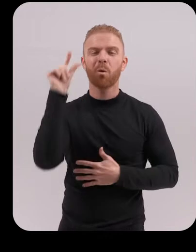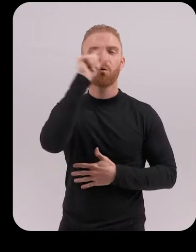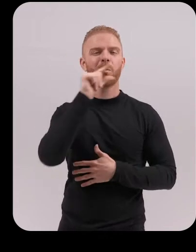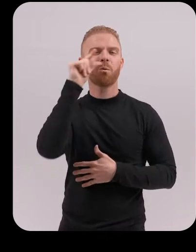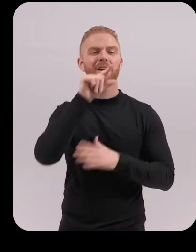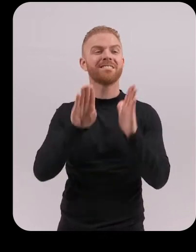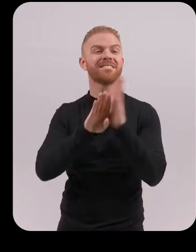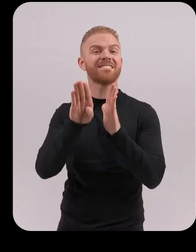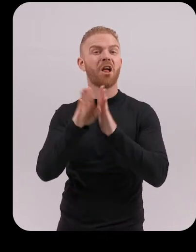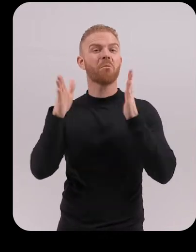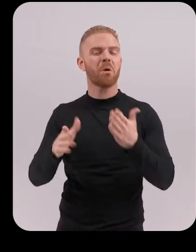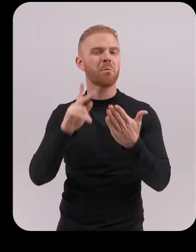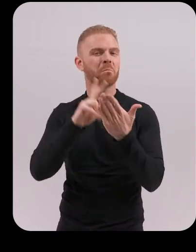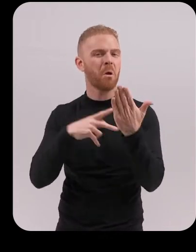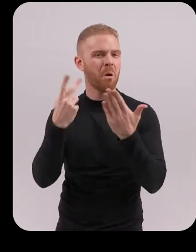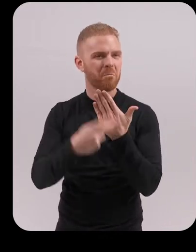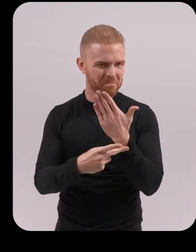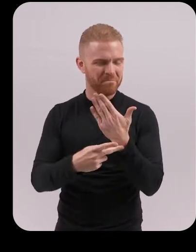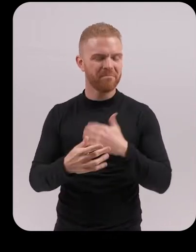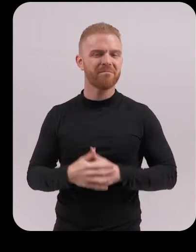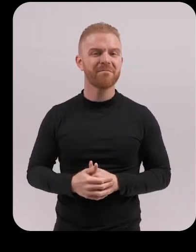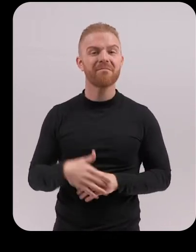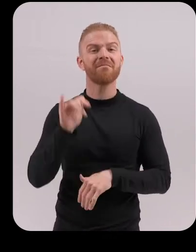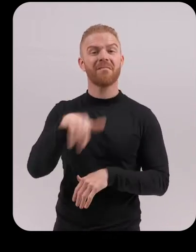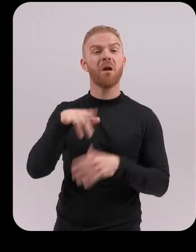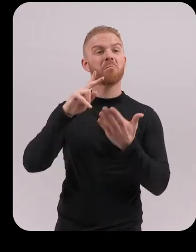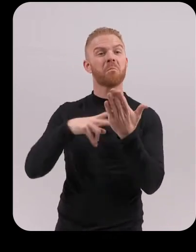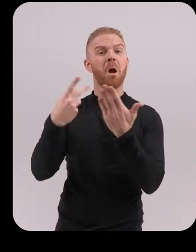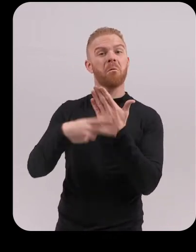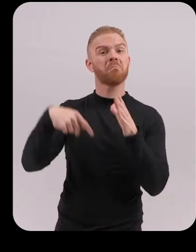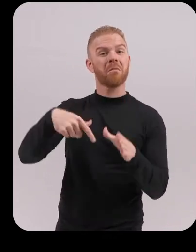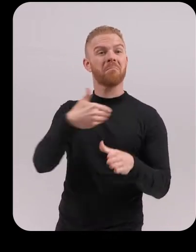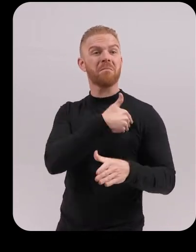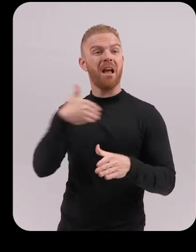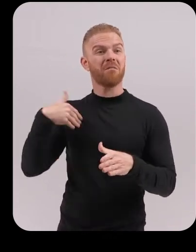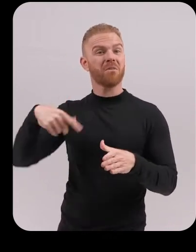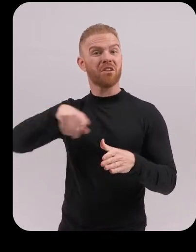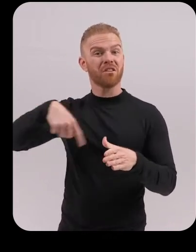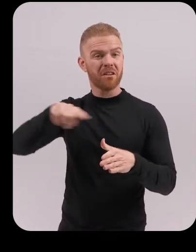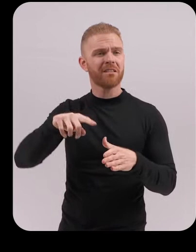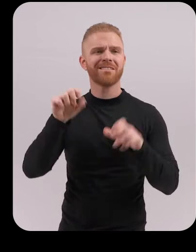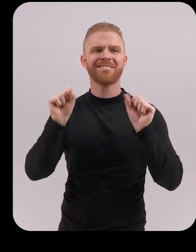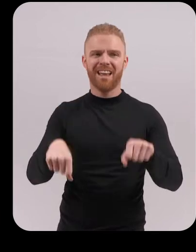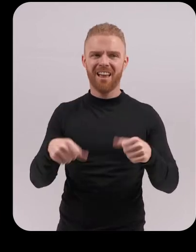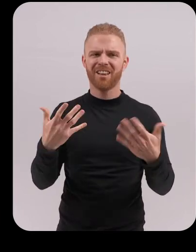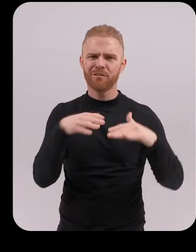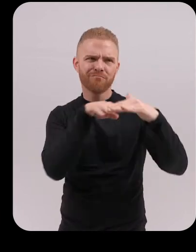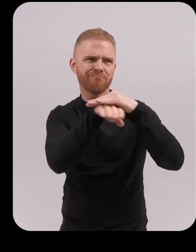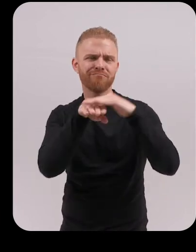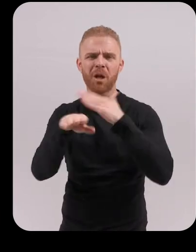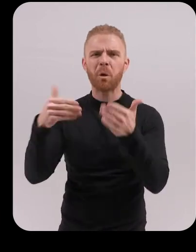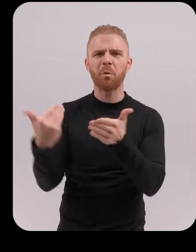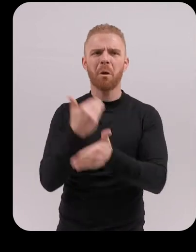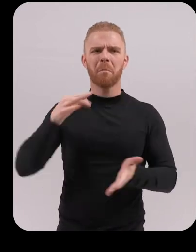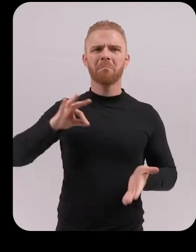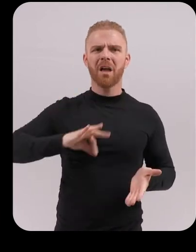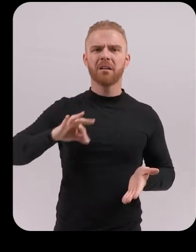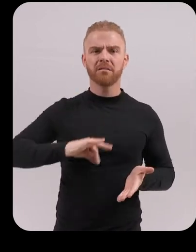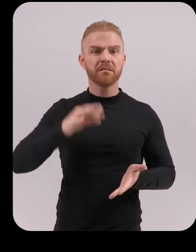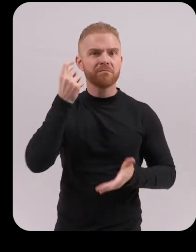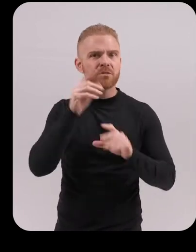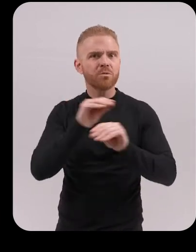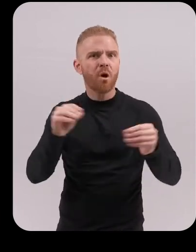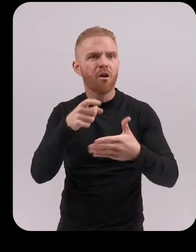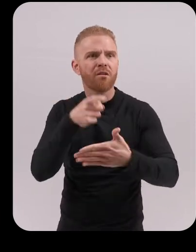Introducing the Google Developer Program. Members of the program can now access new benefits at